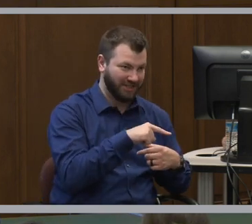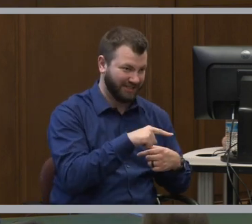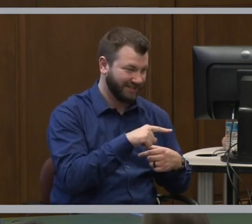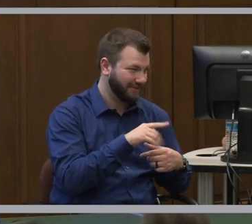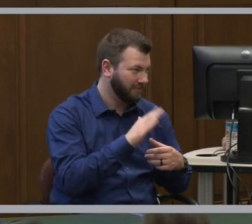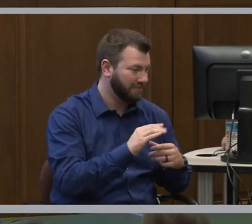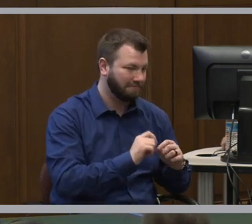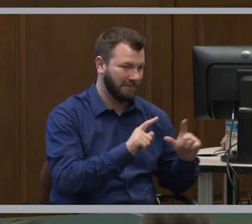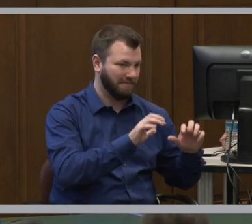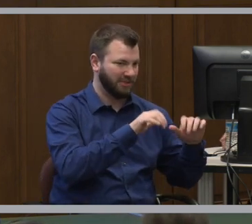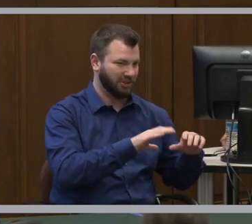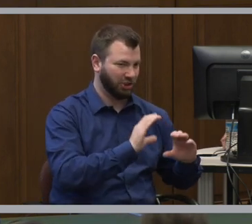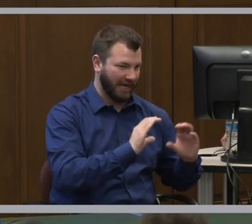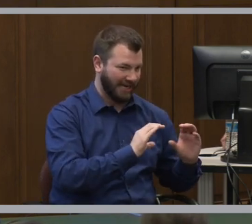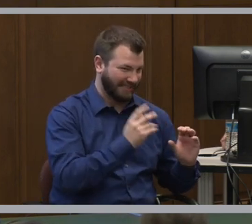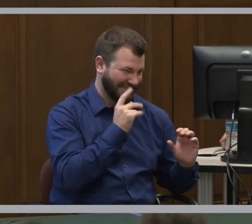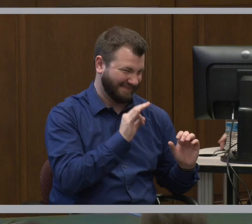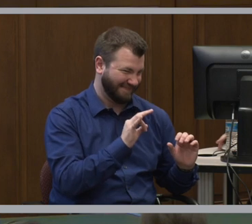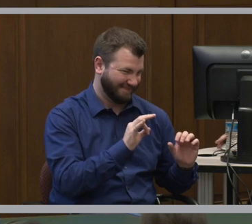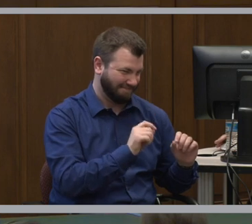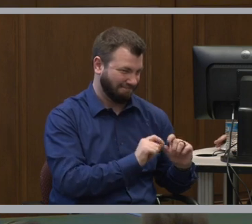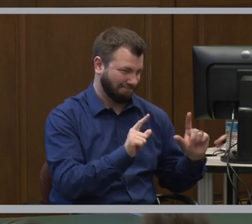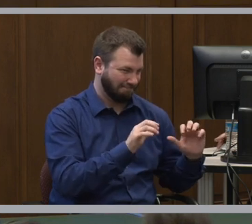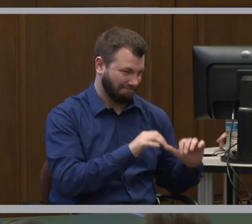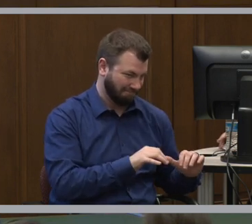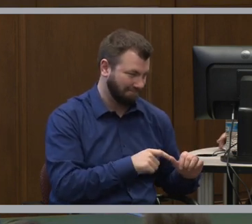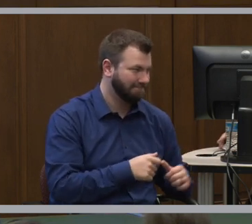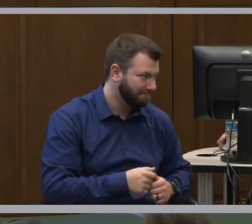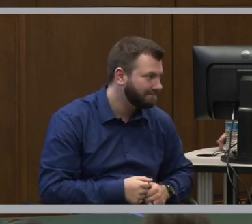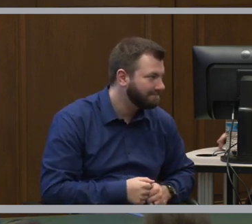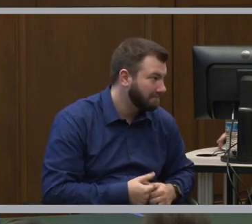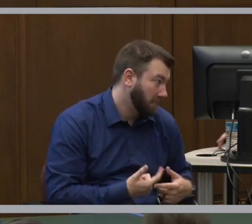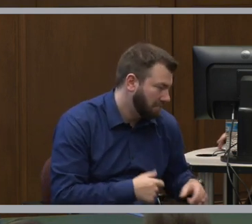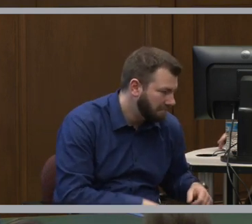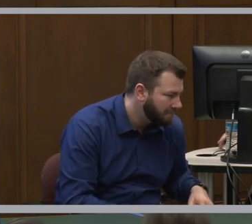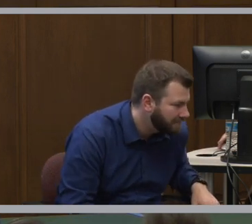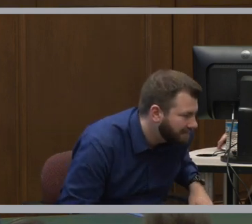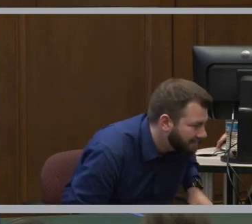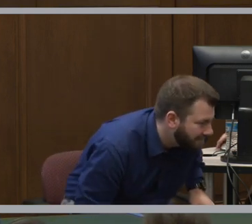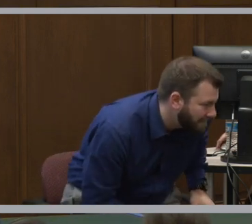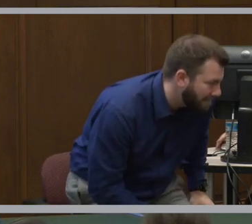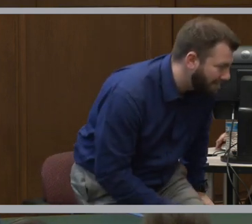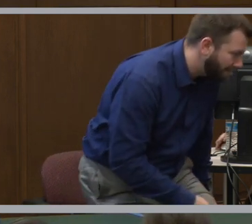so I'll pull up the chat window here, and I'll see if I can pull that up here, Chris. Okay.